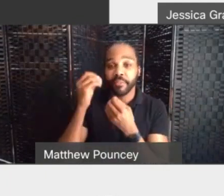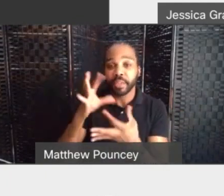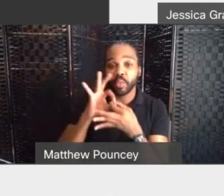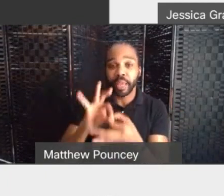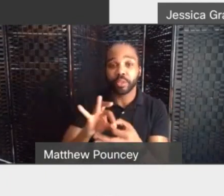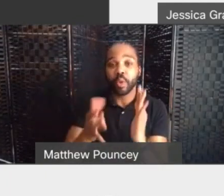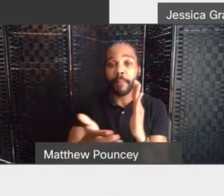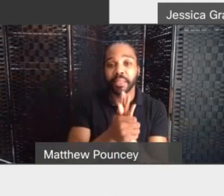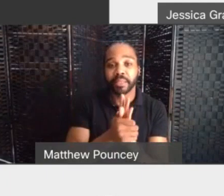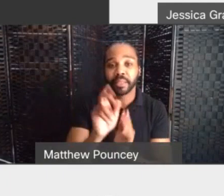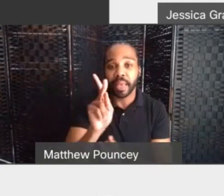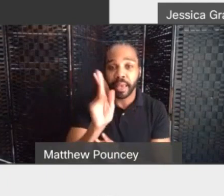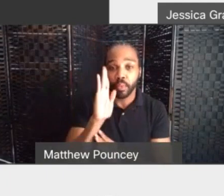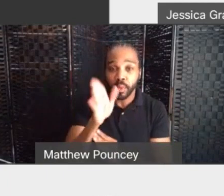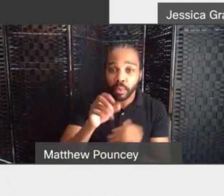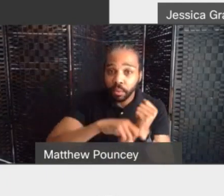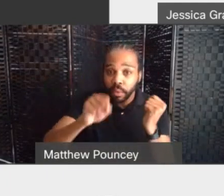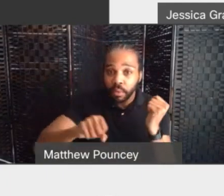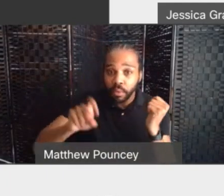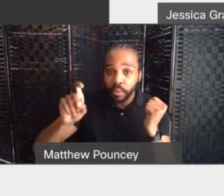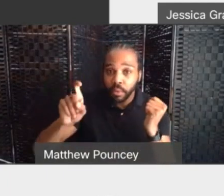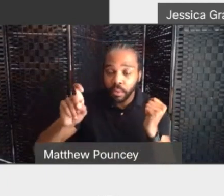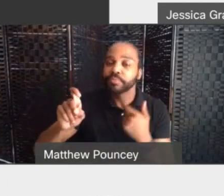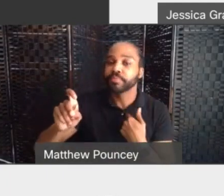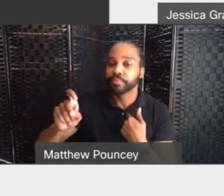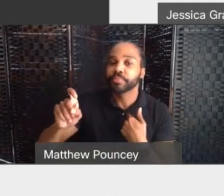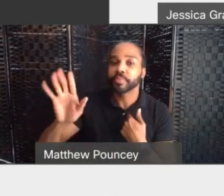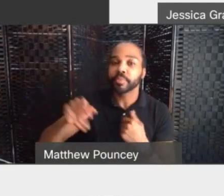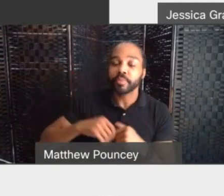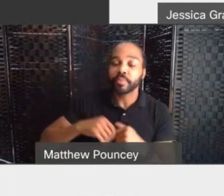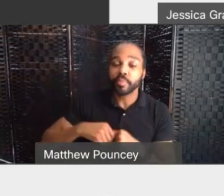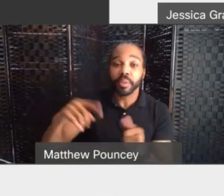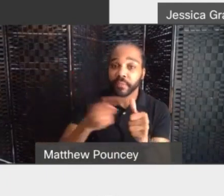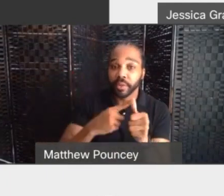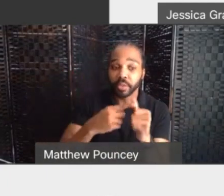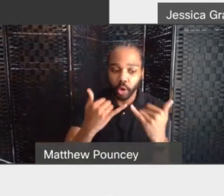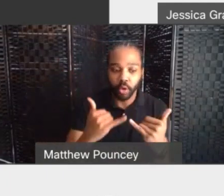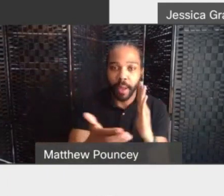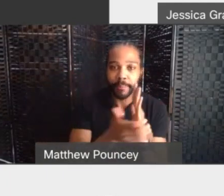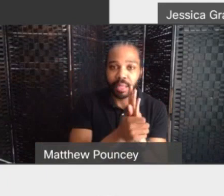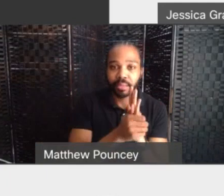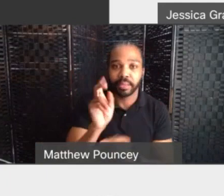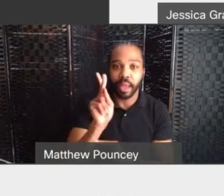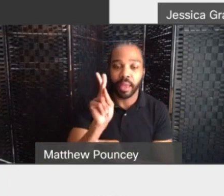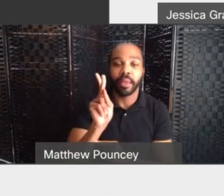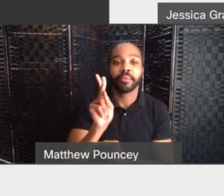there be an extension? Okay, so first of all, the current Appendix K, which was